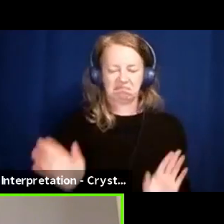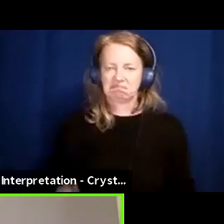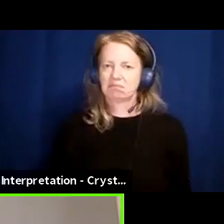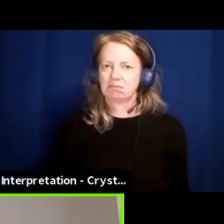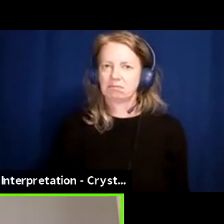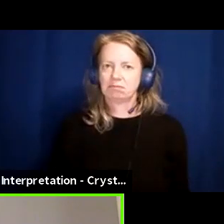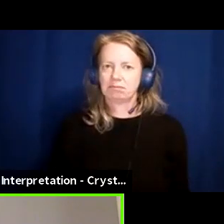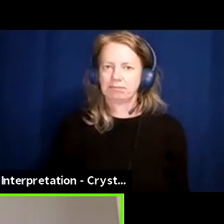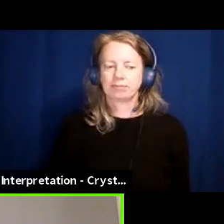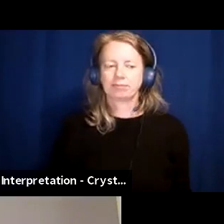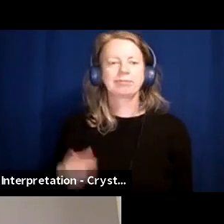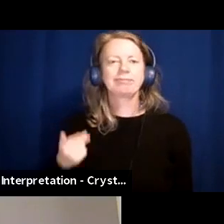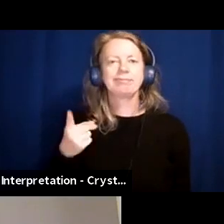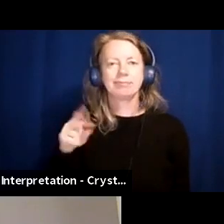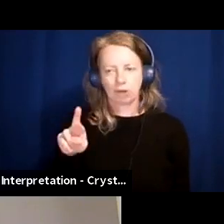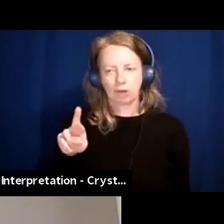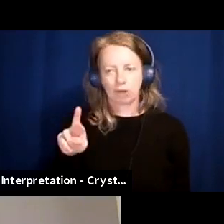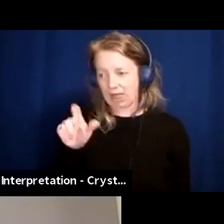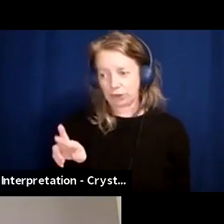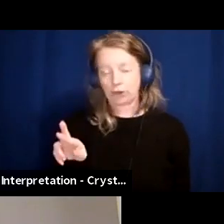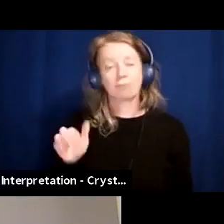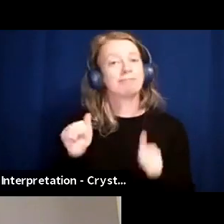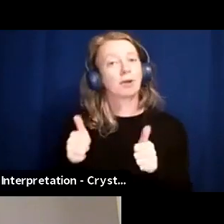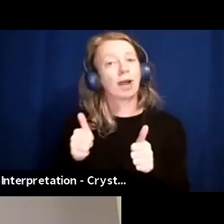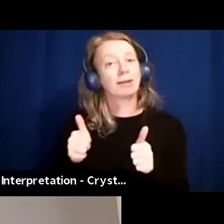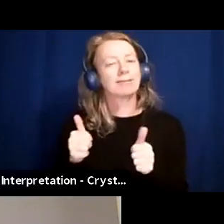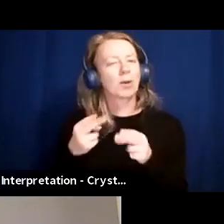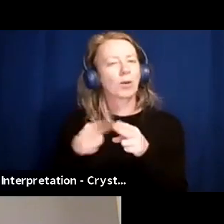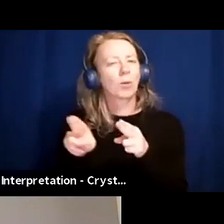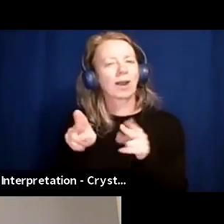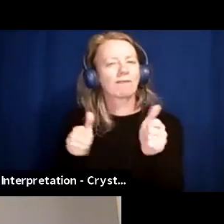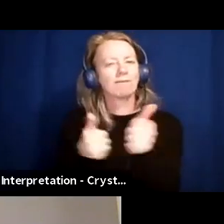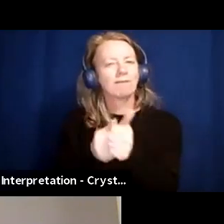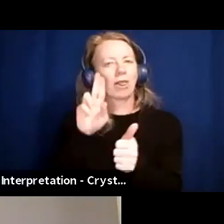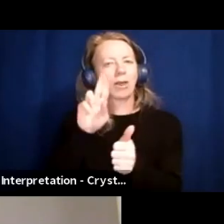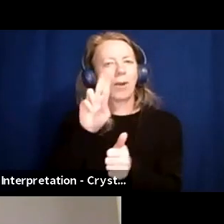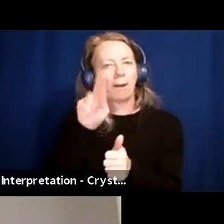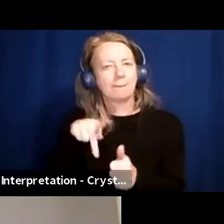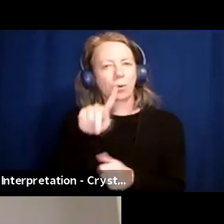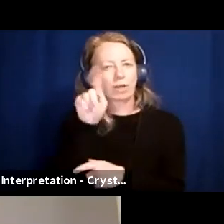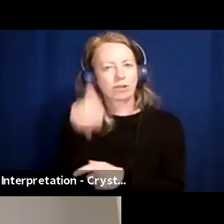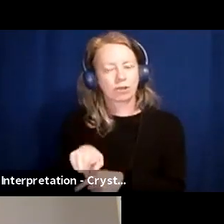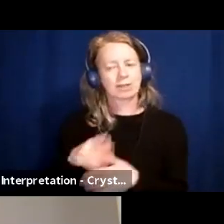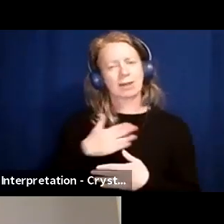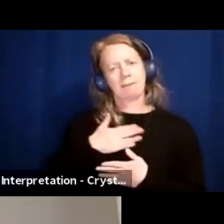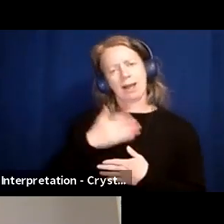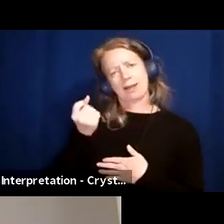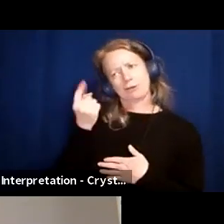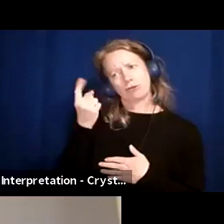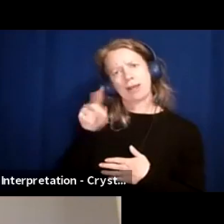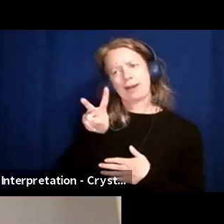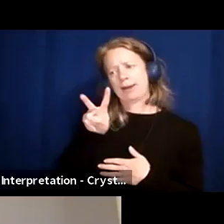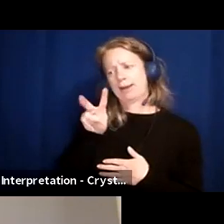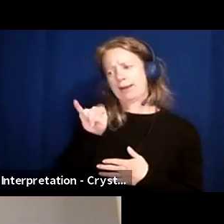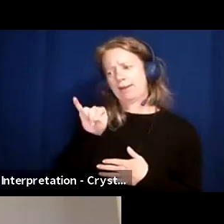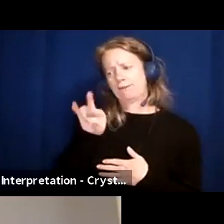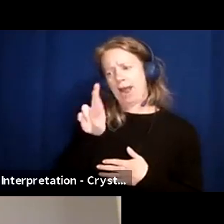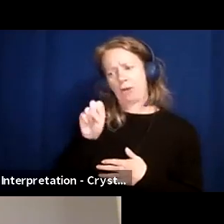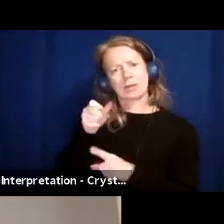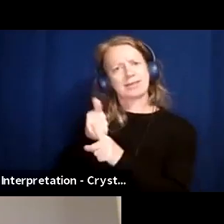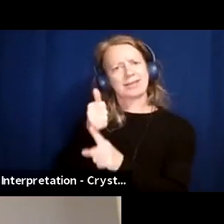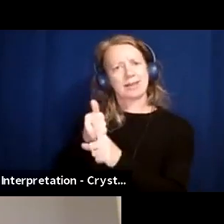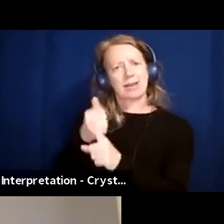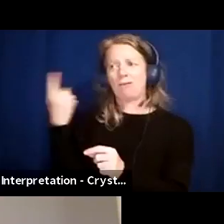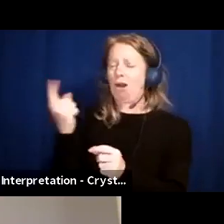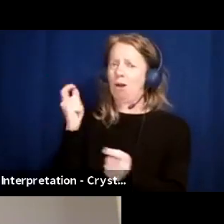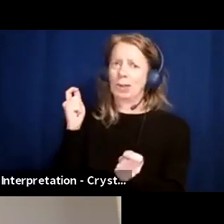Great. And just a quick follow-up question for that. Viruses, as I understand, are always evolving, and we're seeing